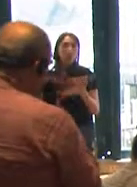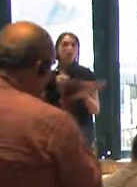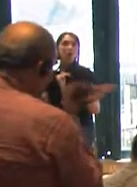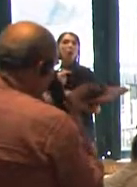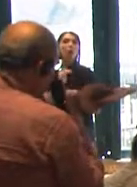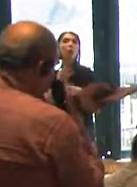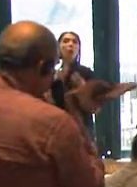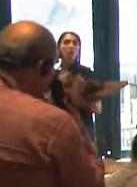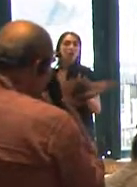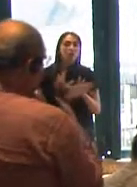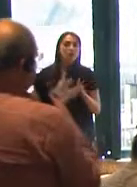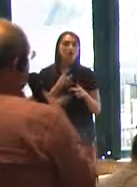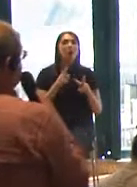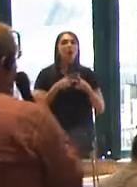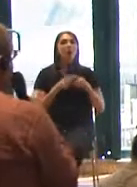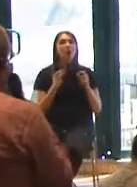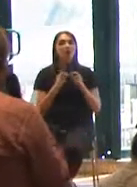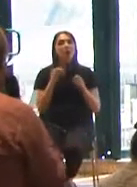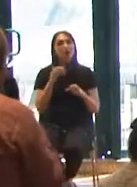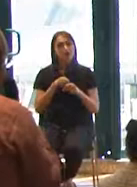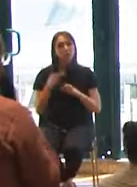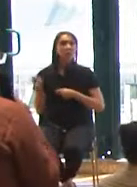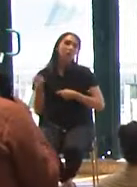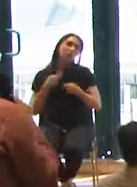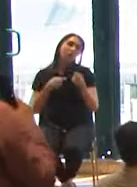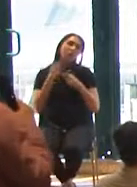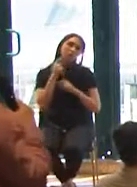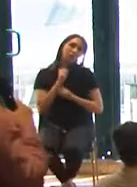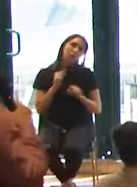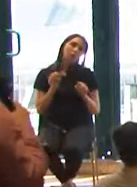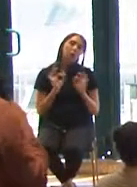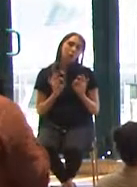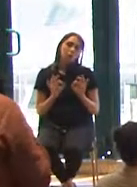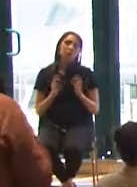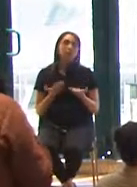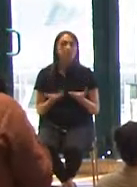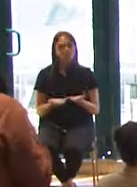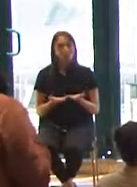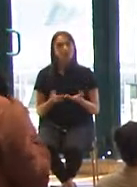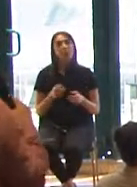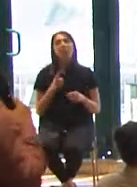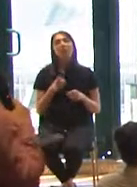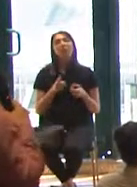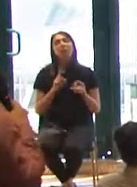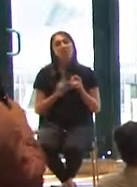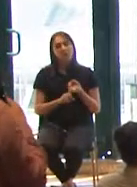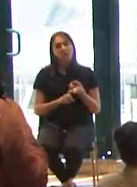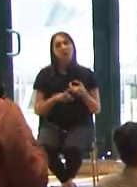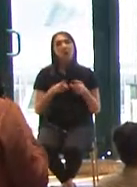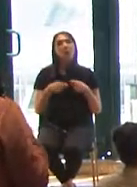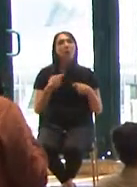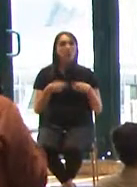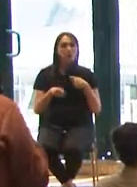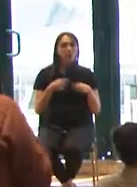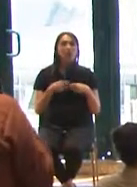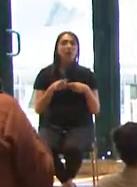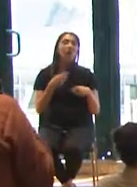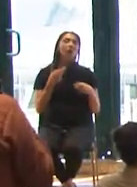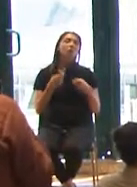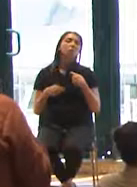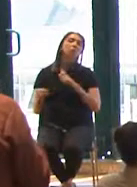turkey signed this agreement so late it's just only for financial purposes having an